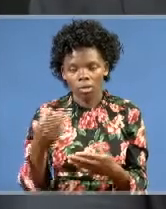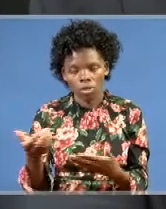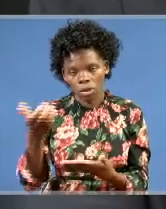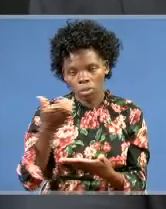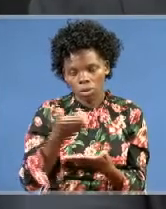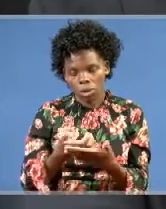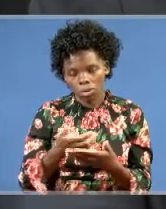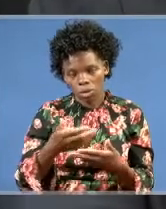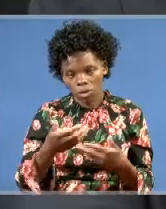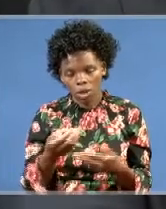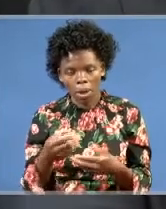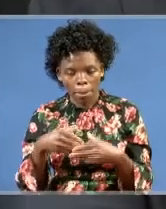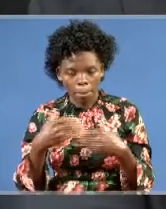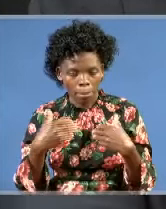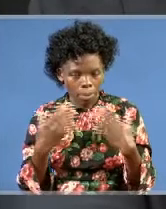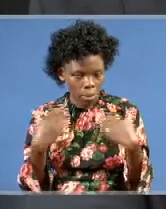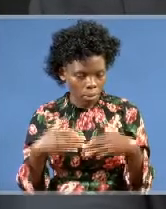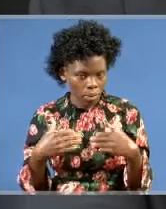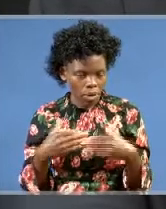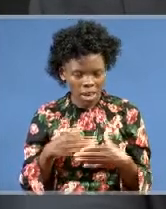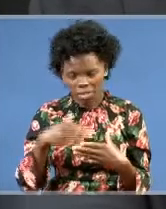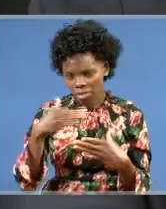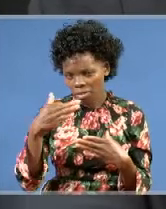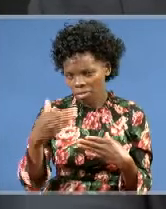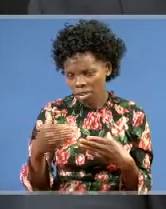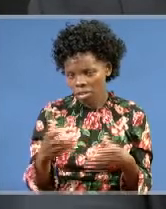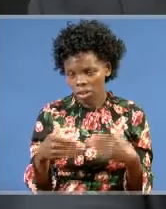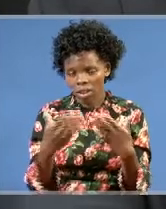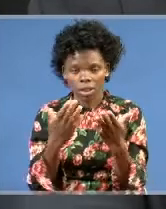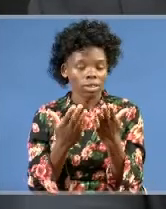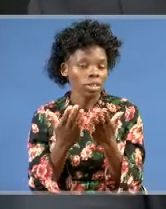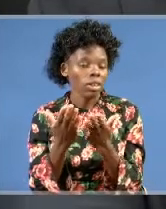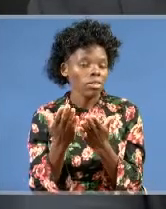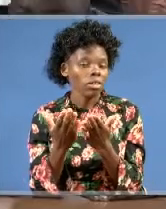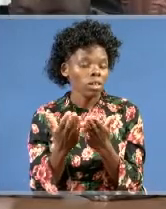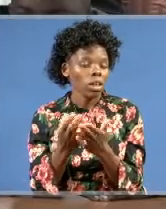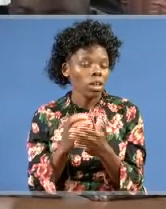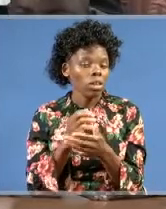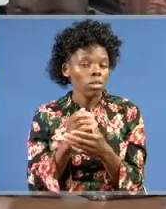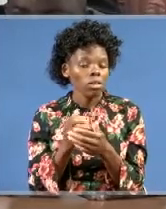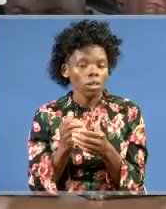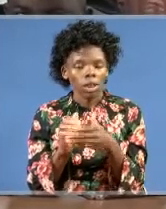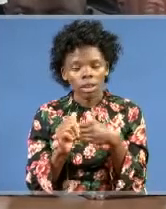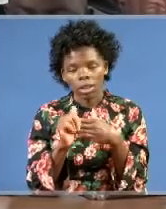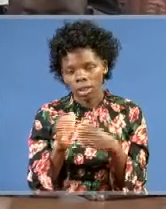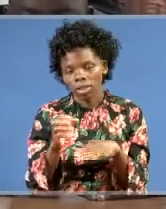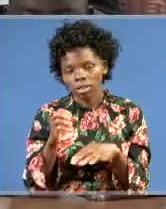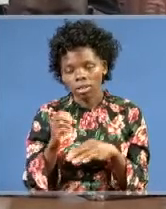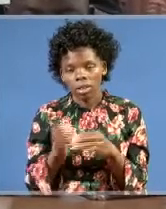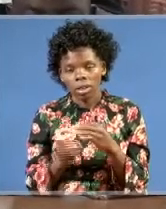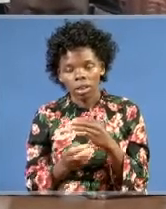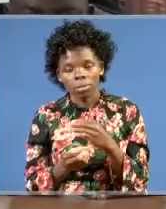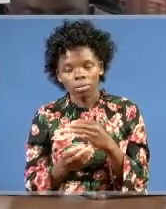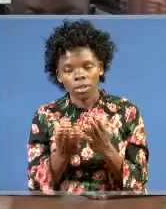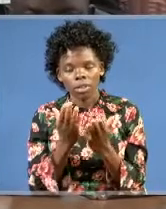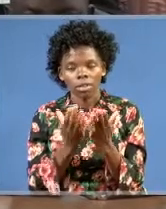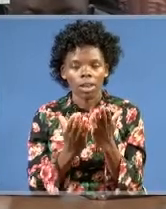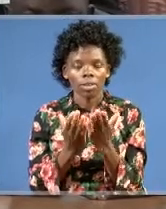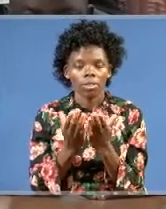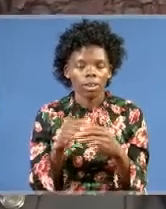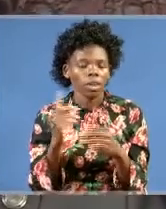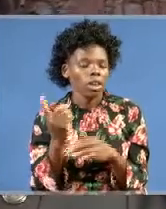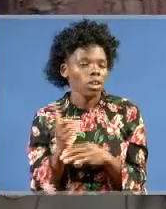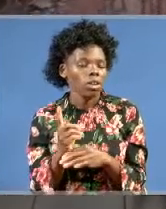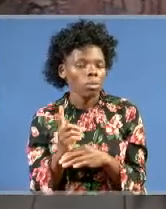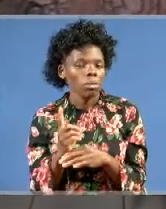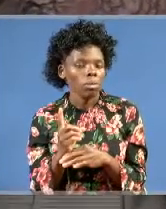young people. The county government has failed to deliver critical services enumerated as county functions. The leaders claim that a majority of services undertaken in